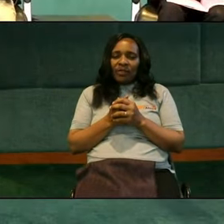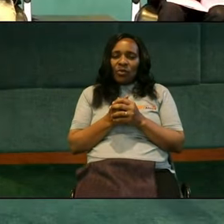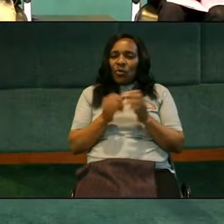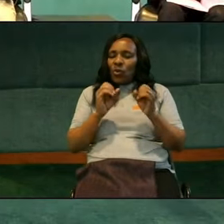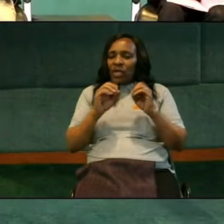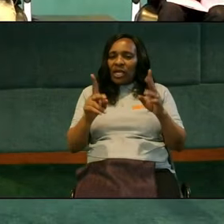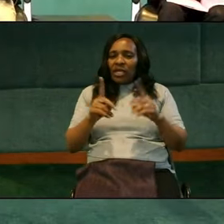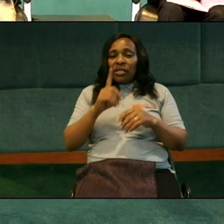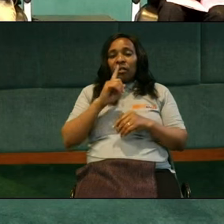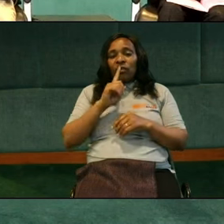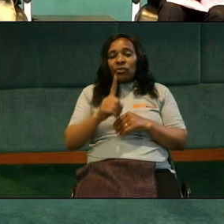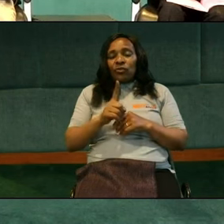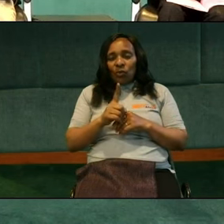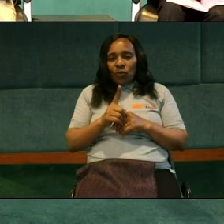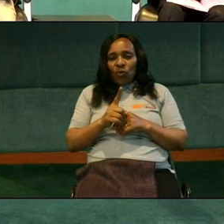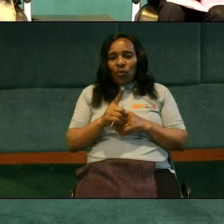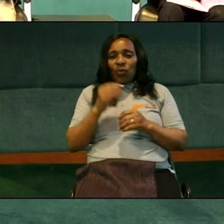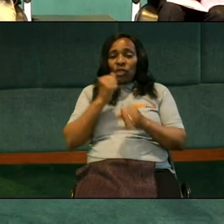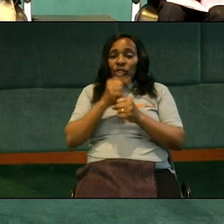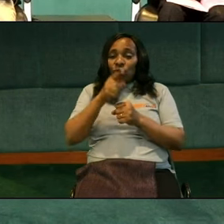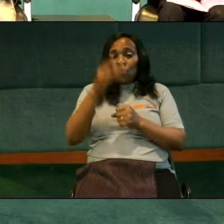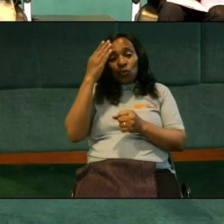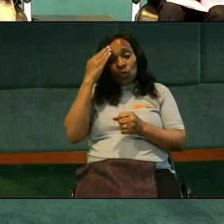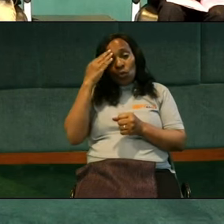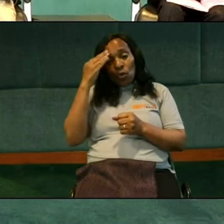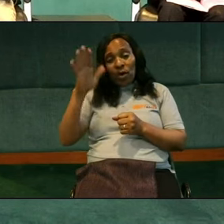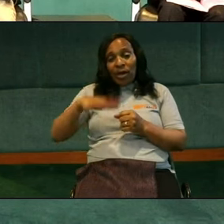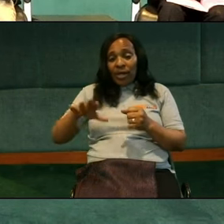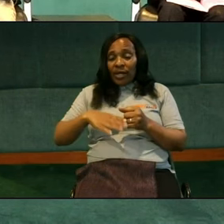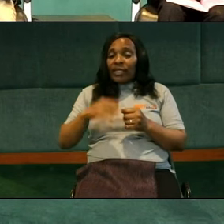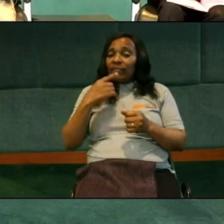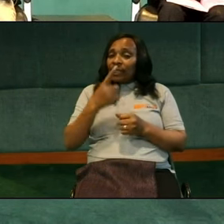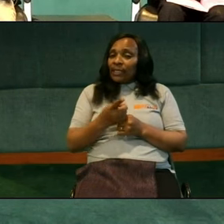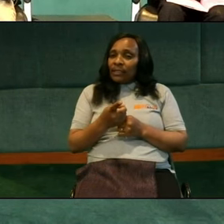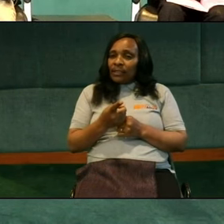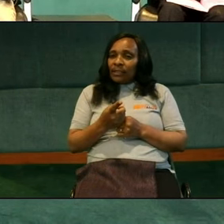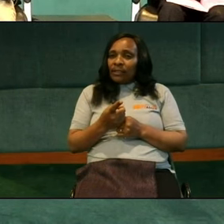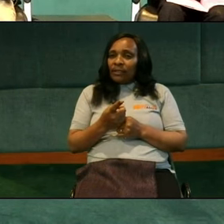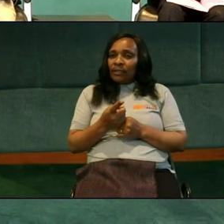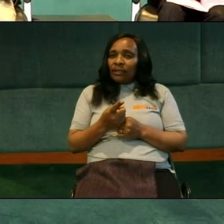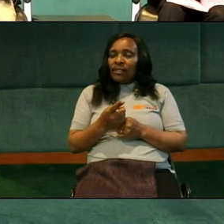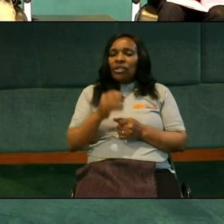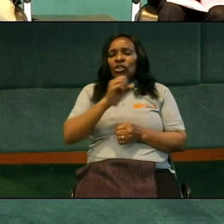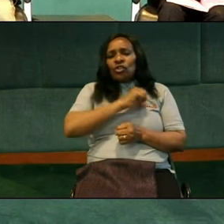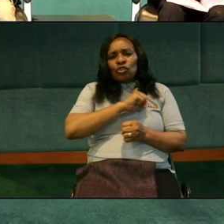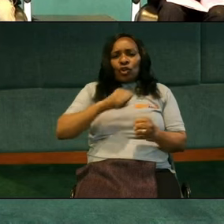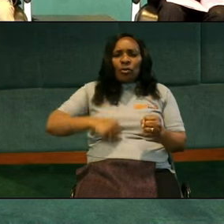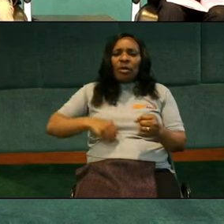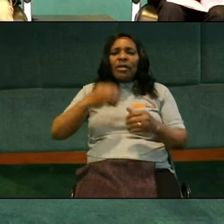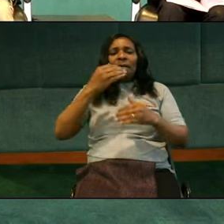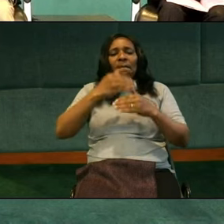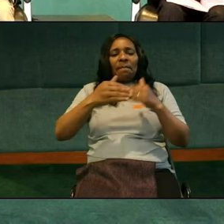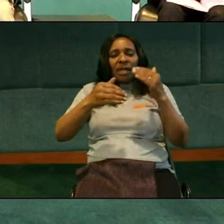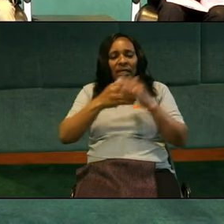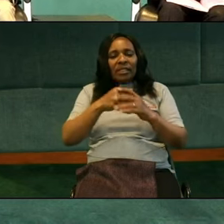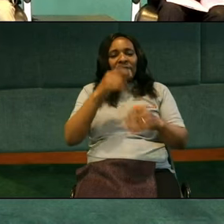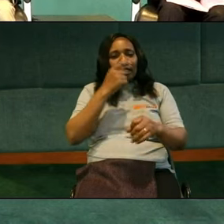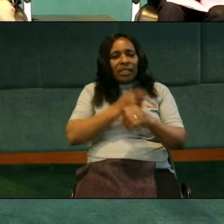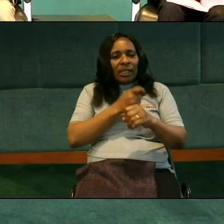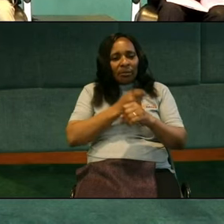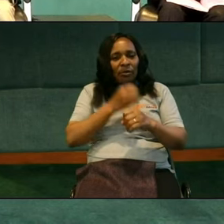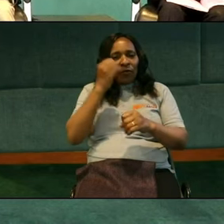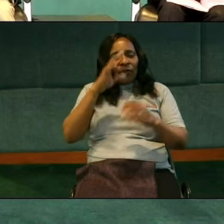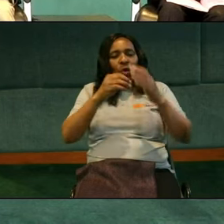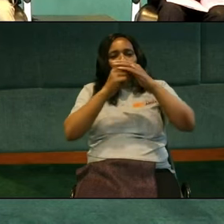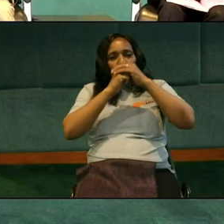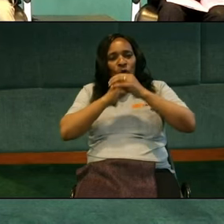Okay, so the Did You Know section talks about Solomon, and it says, did you know that Solomon built temples for the worship